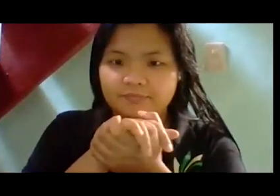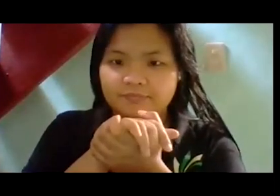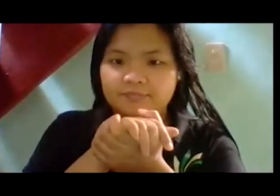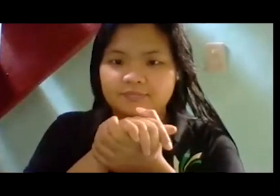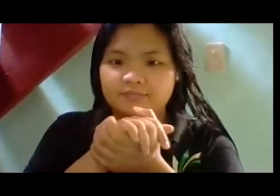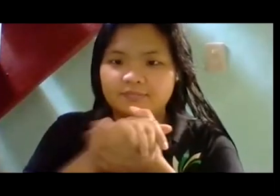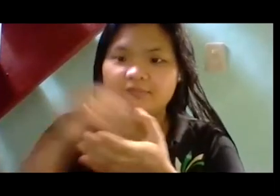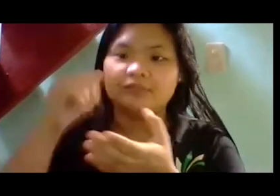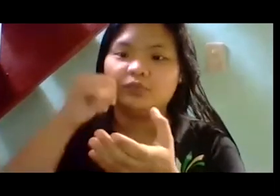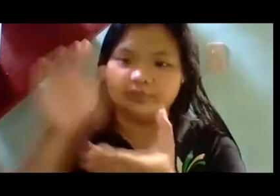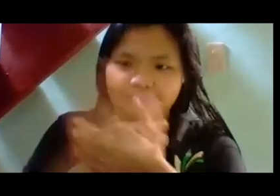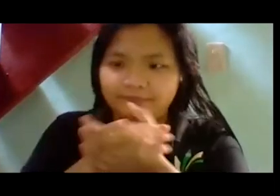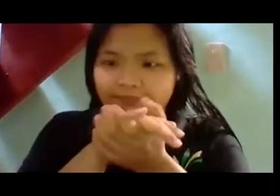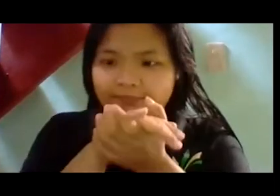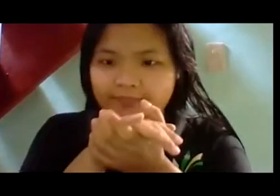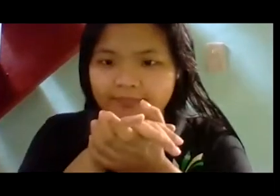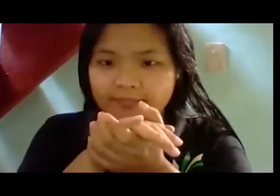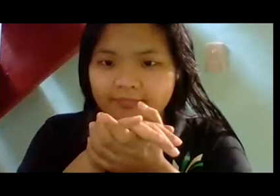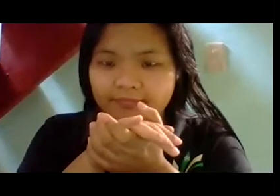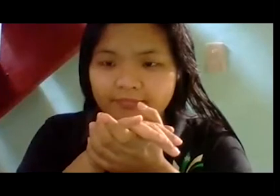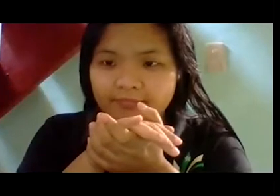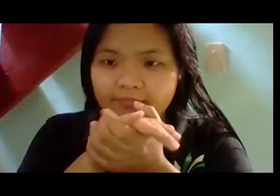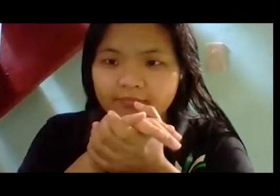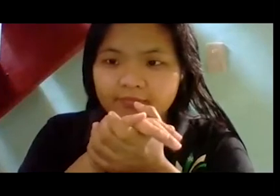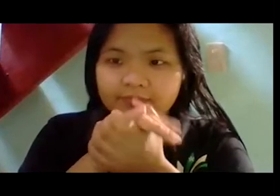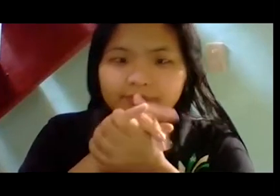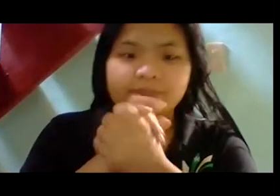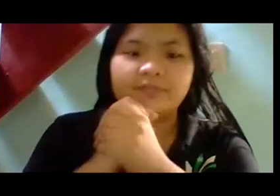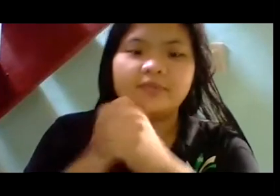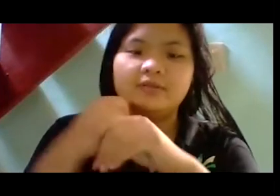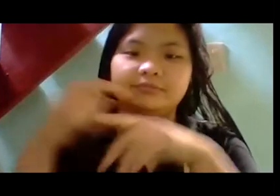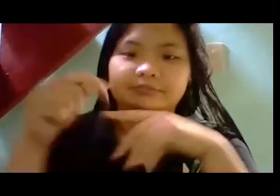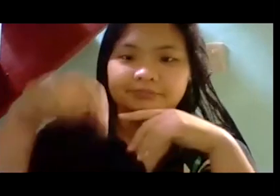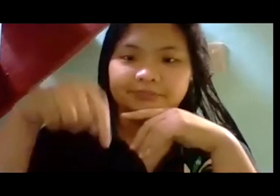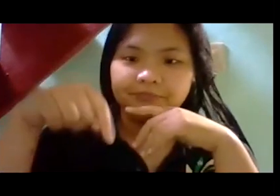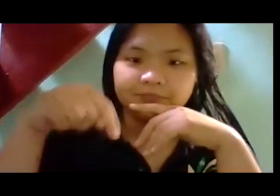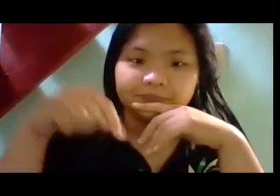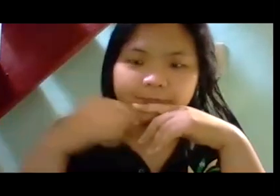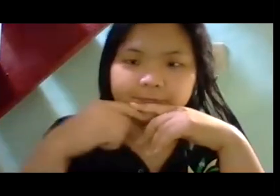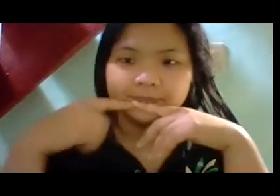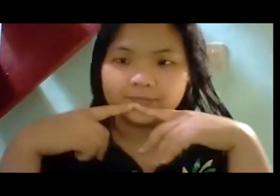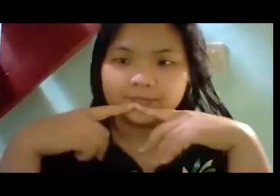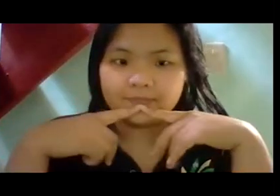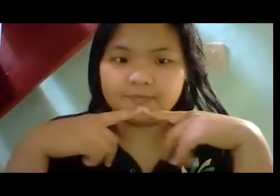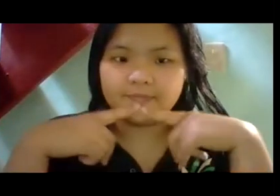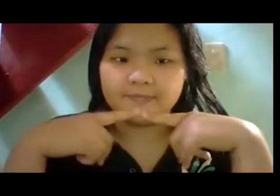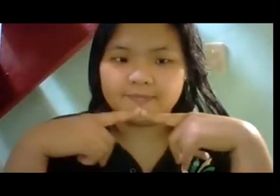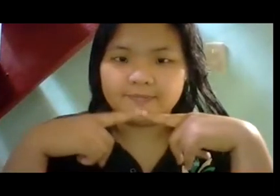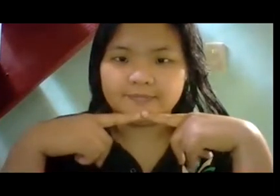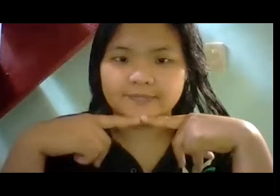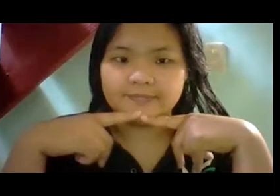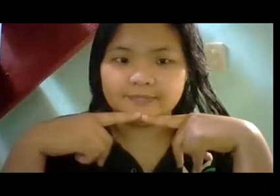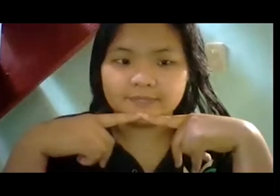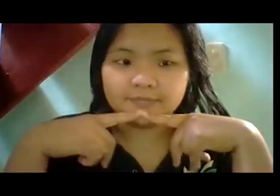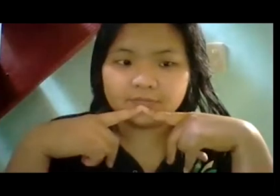Mm-hmm. yeah, and wife. Right. Go What about down.